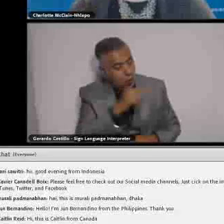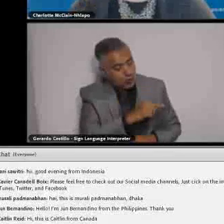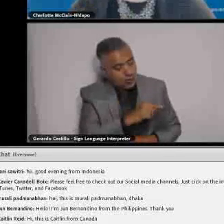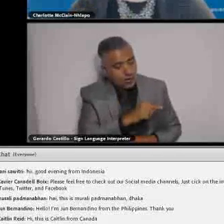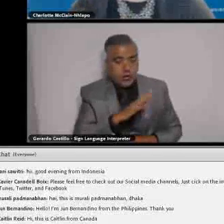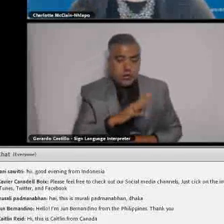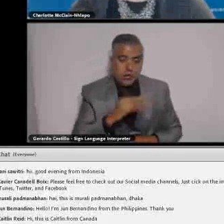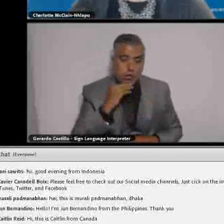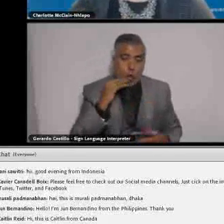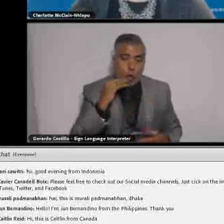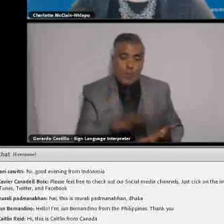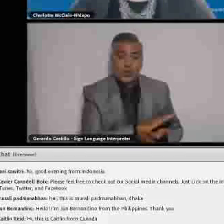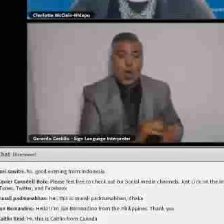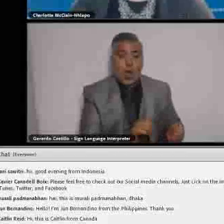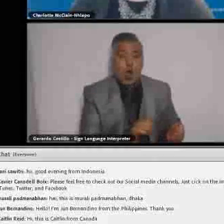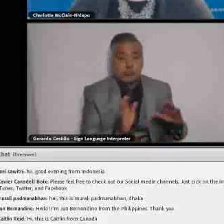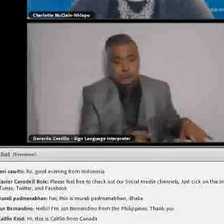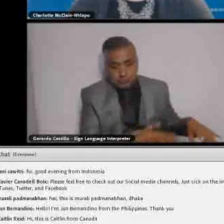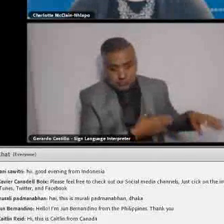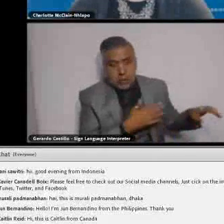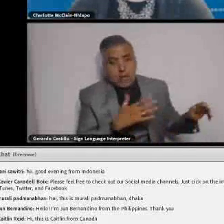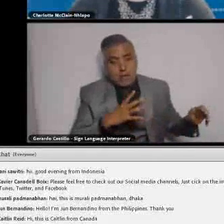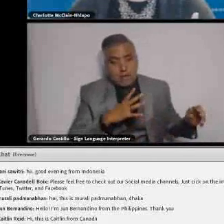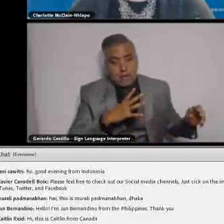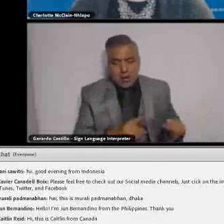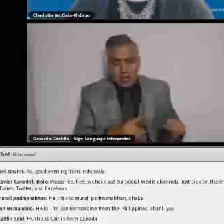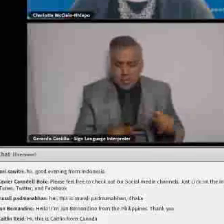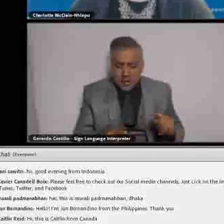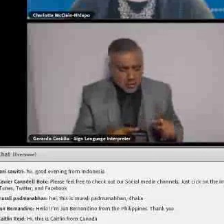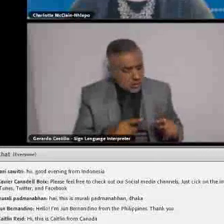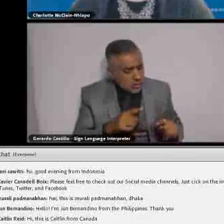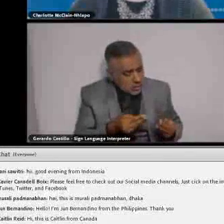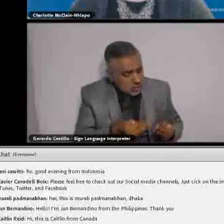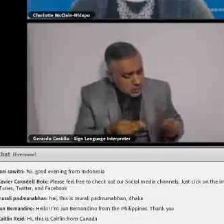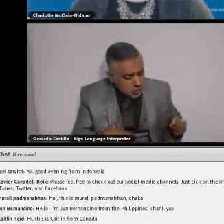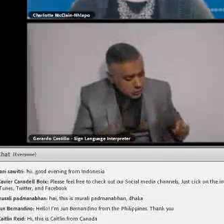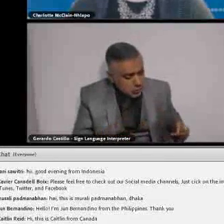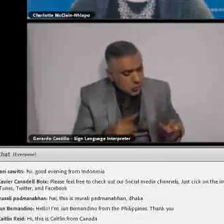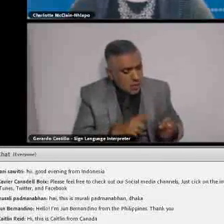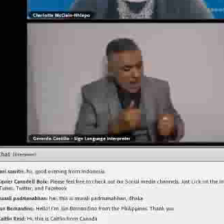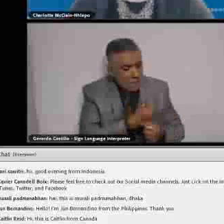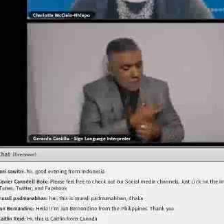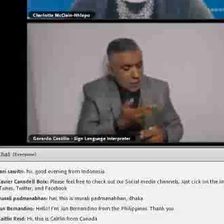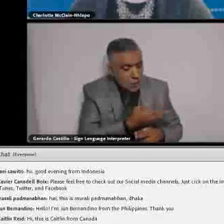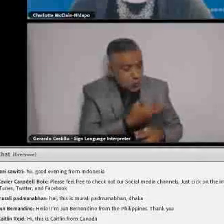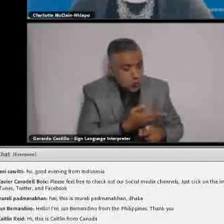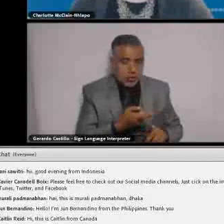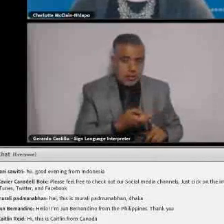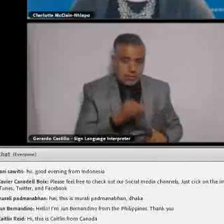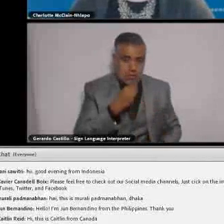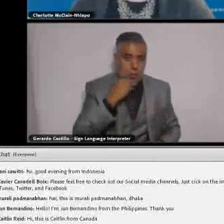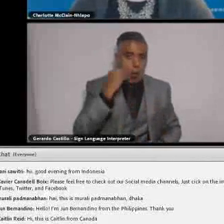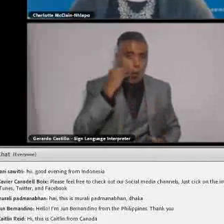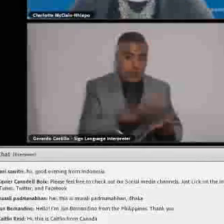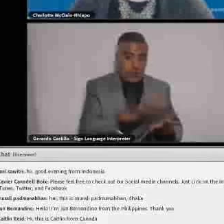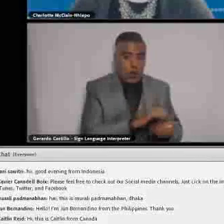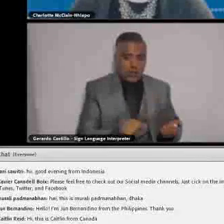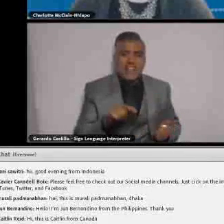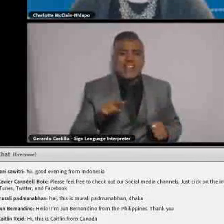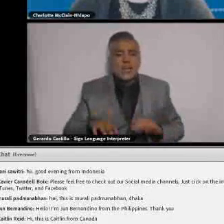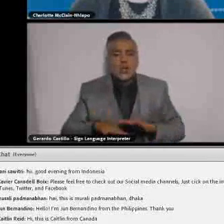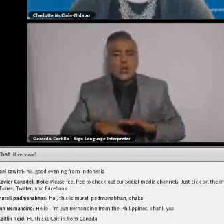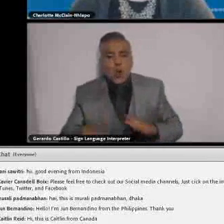home is lost, but you don't count the materials or things that they may use if they're working out of their home, those don't